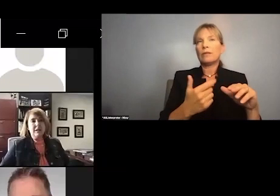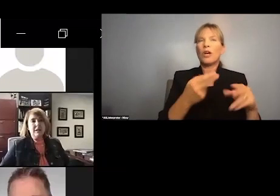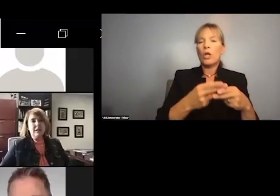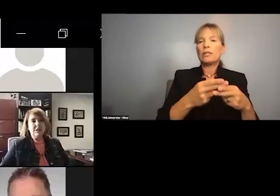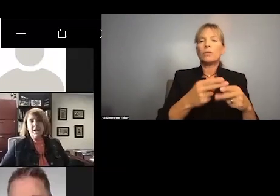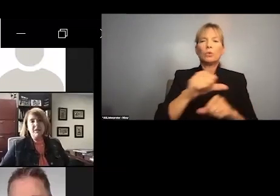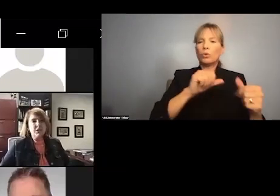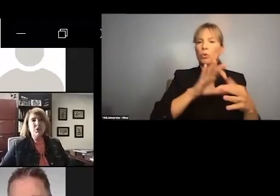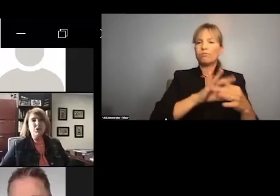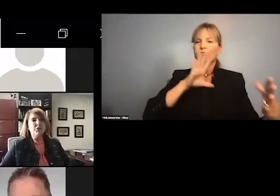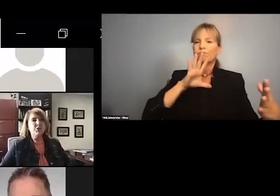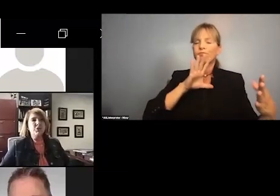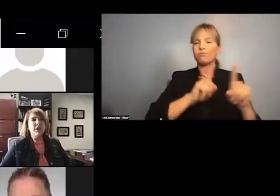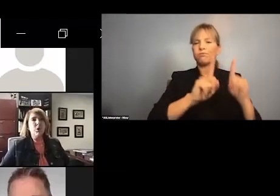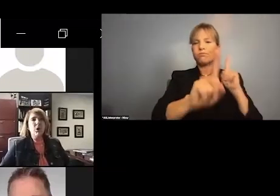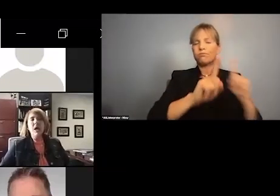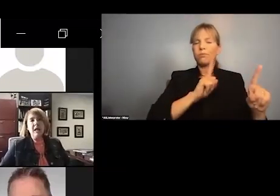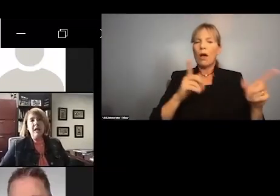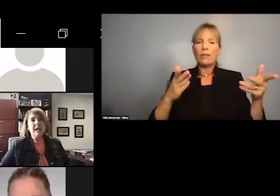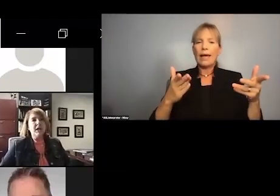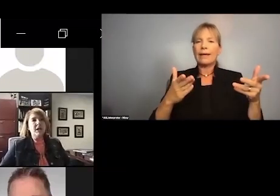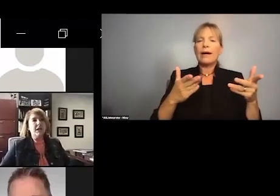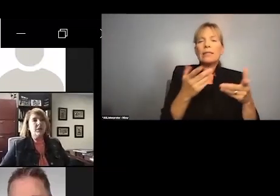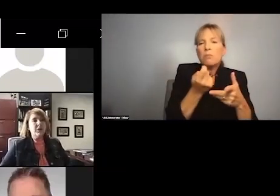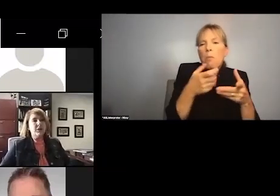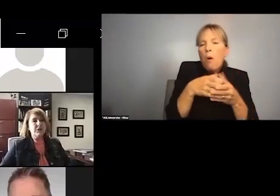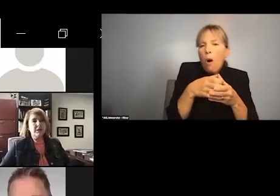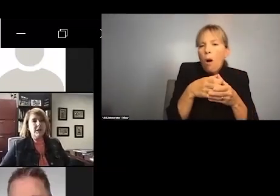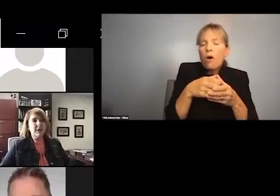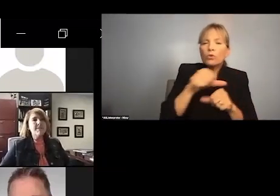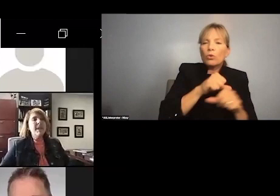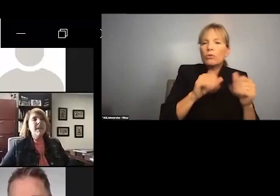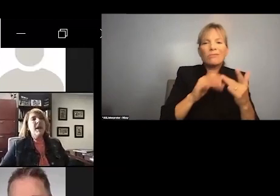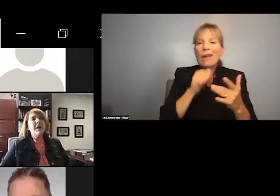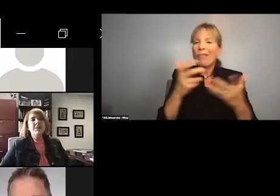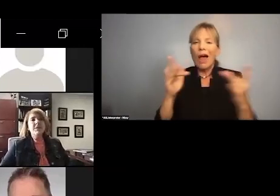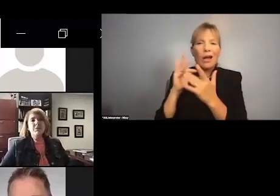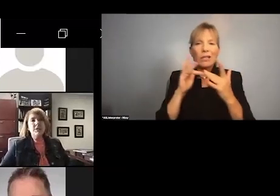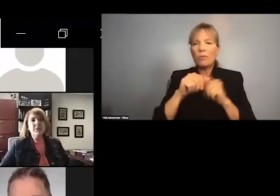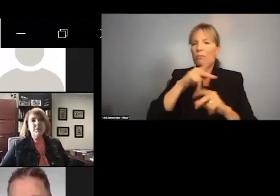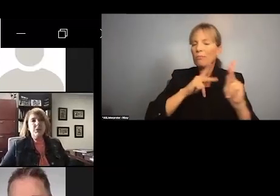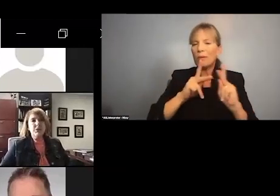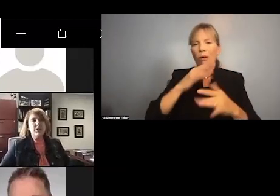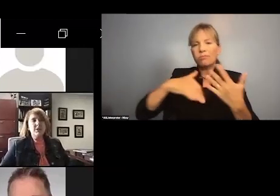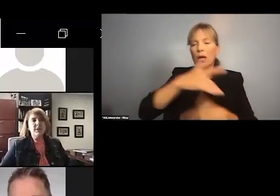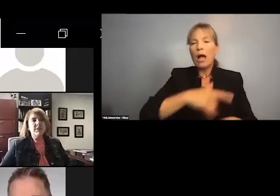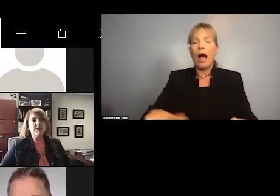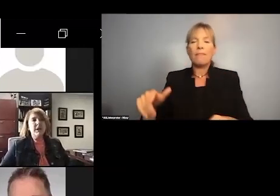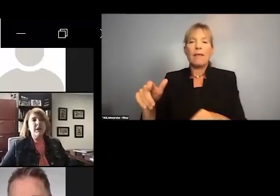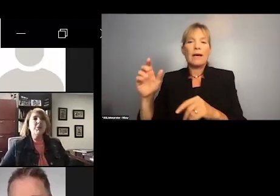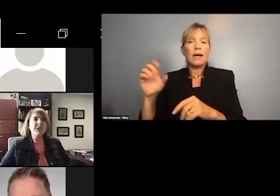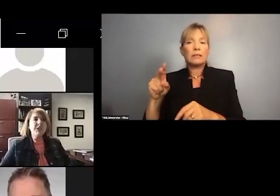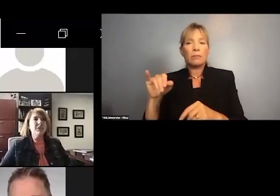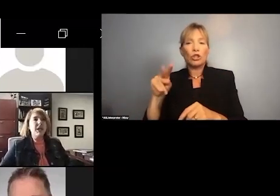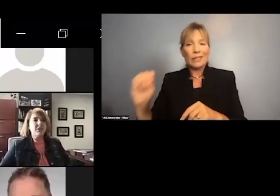disconnectedness. So this is having a small social network, lack of contact with others, etc. And then the subjective dimension